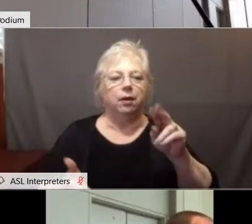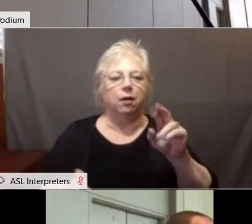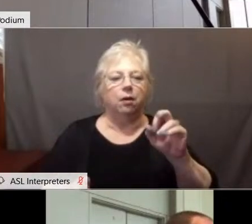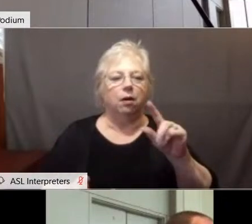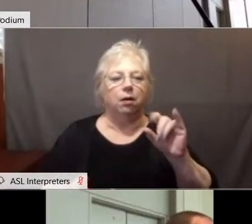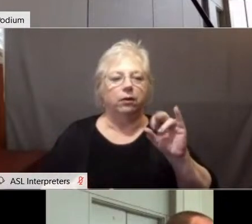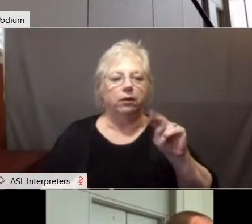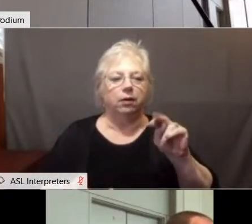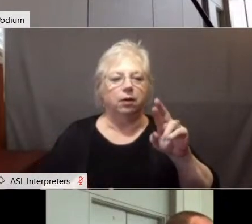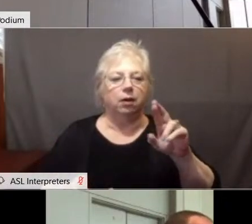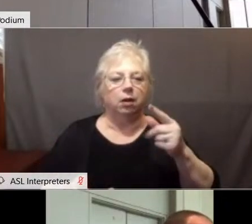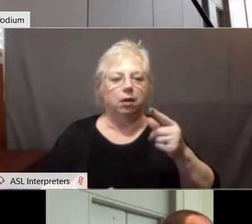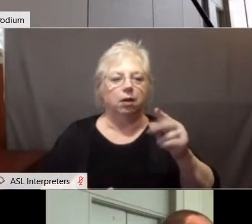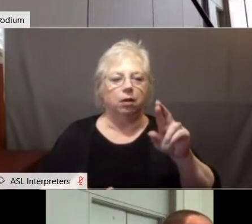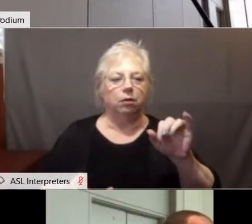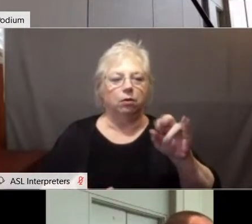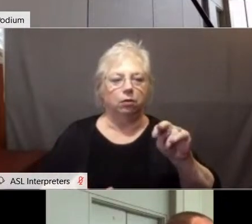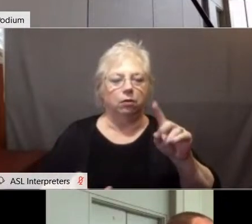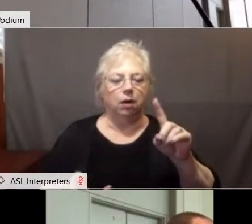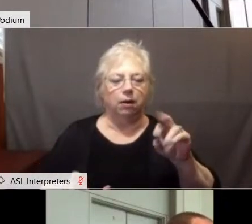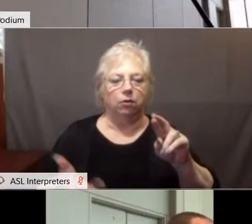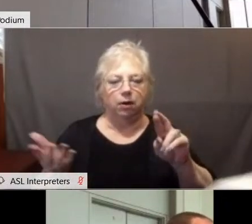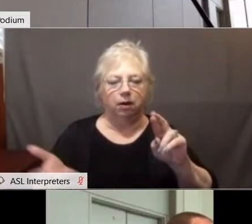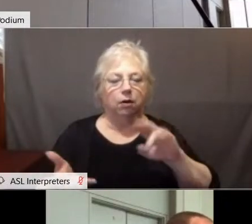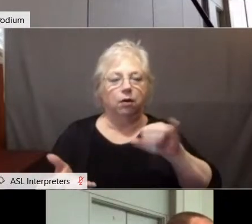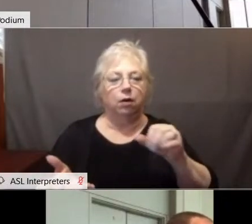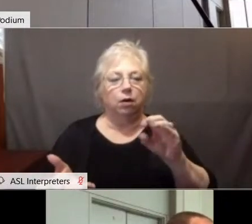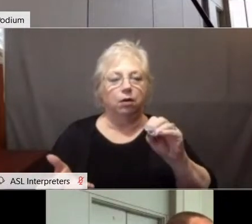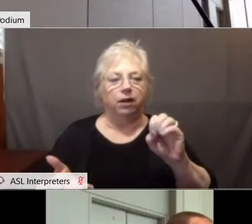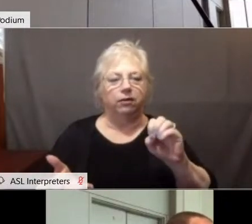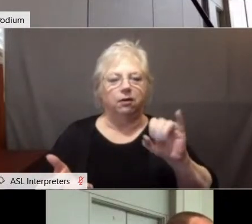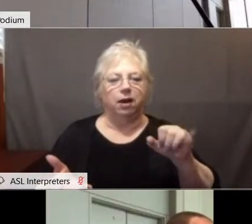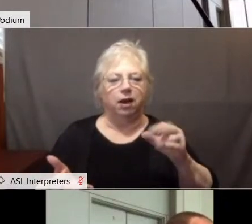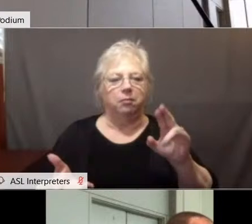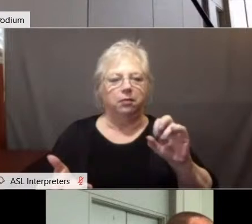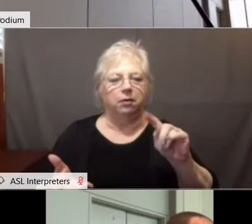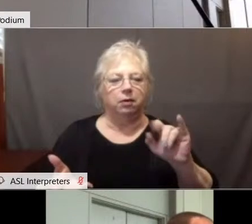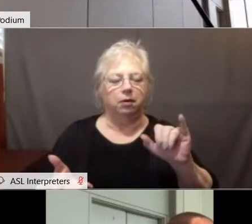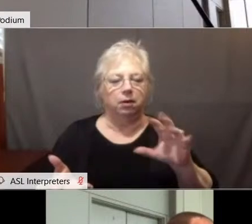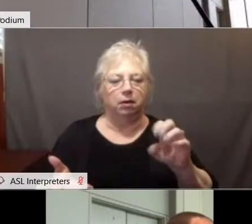Grinder. Here. Joe Justice.